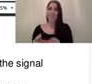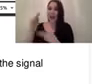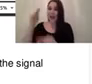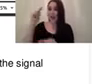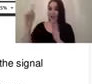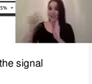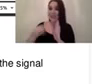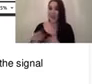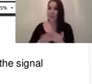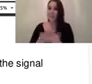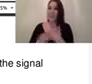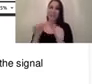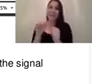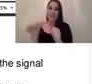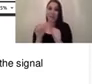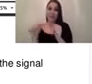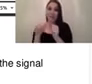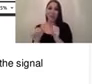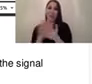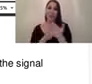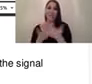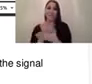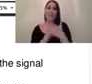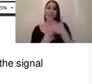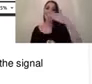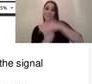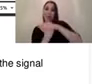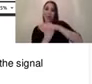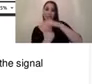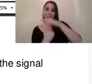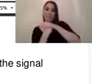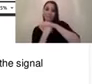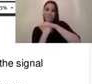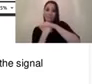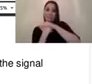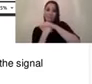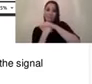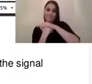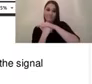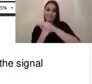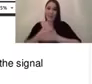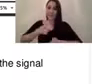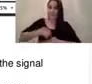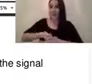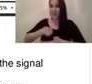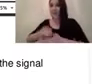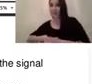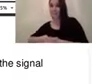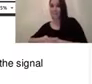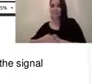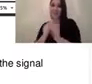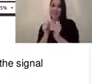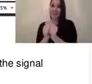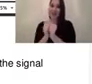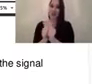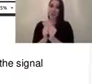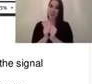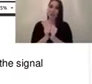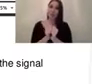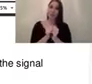this means? It means that at the maximum and minimum values of